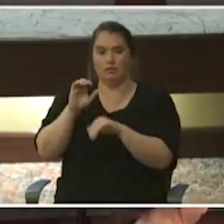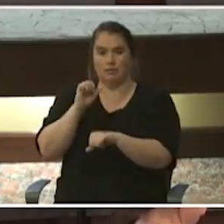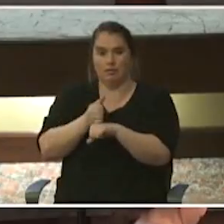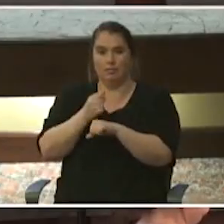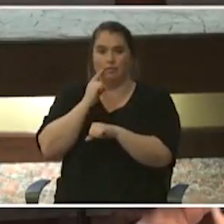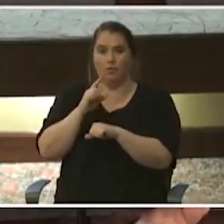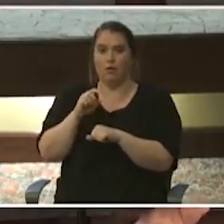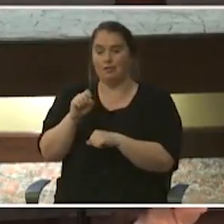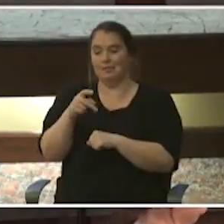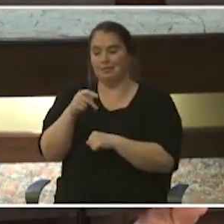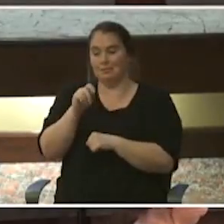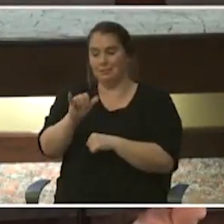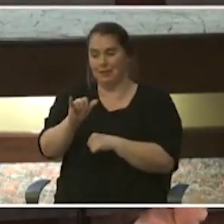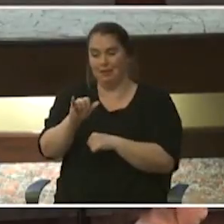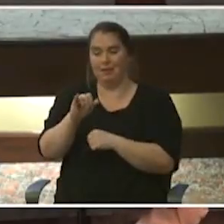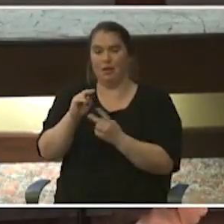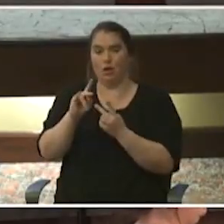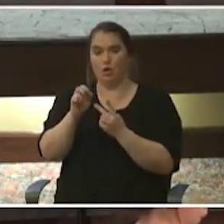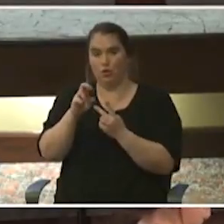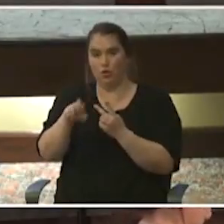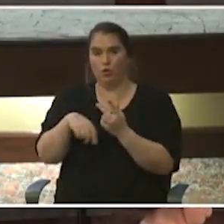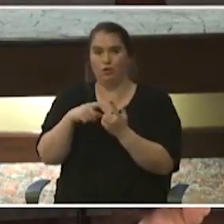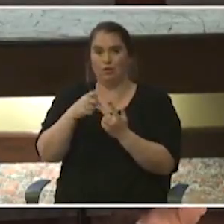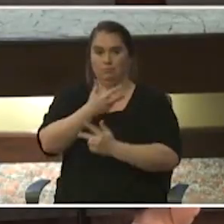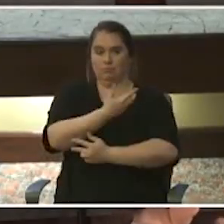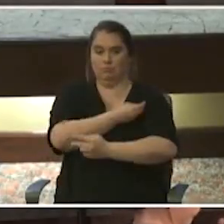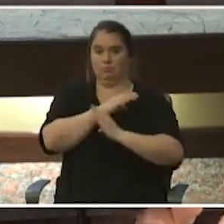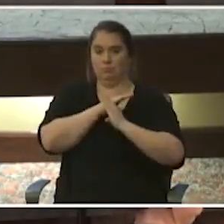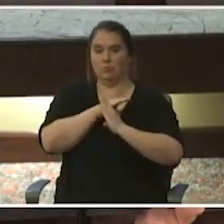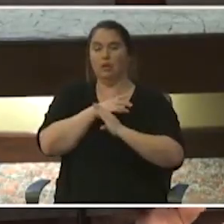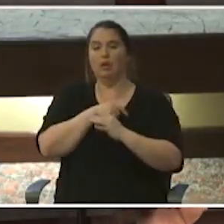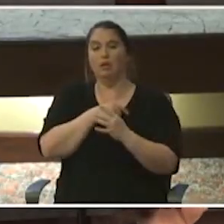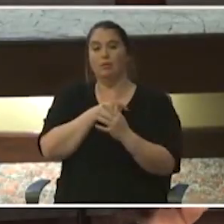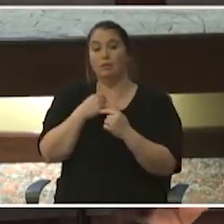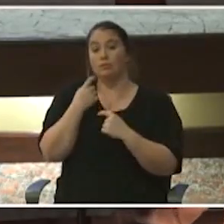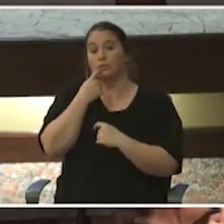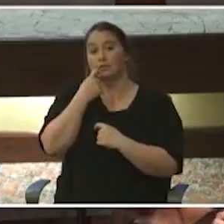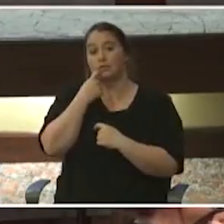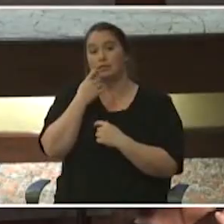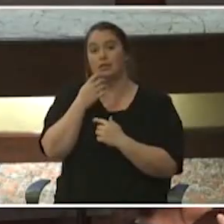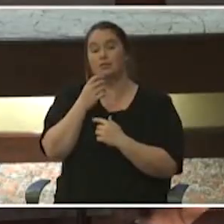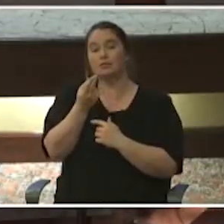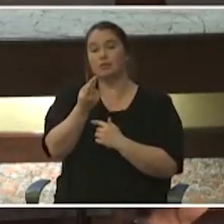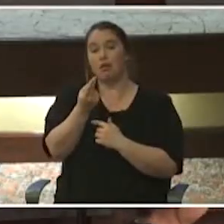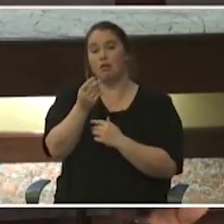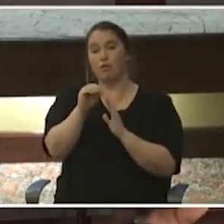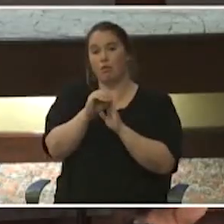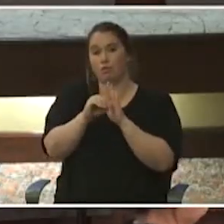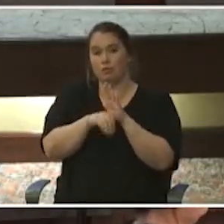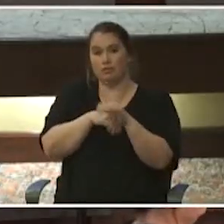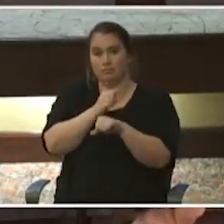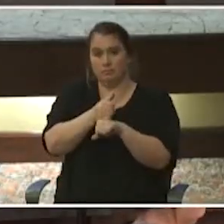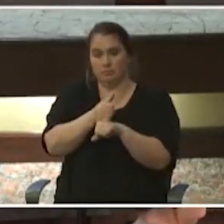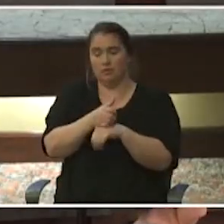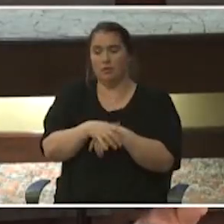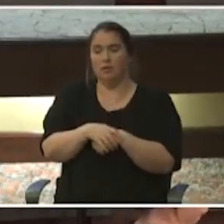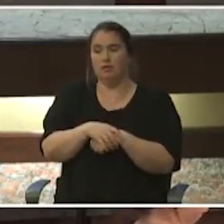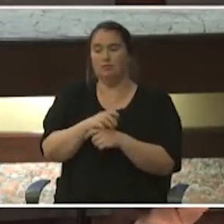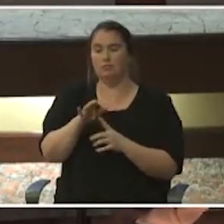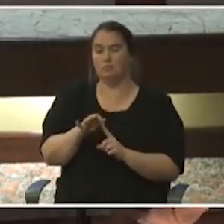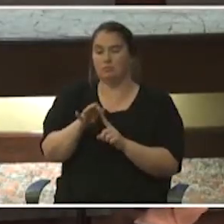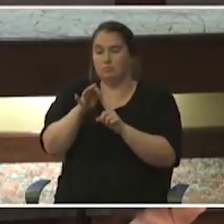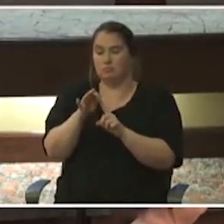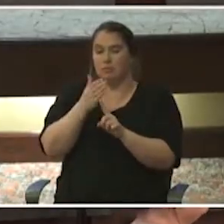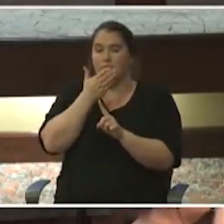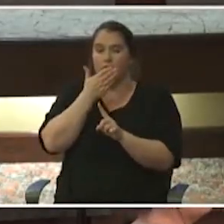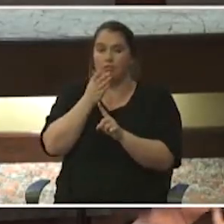spay, neuter, and microchip ordinance, pet shop ordinance, and most recently on the aggressive dog ordinance. Special thank you